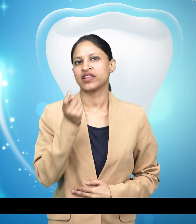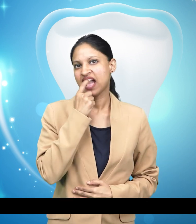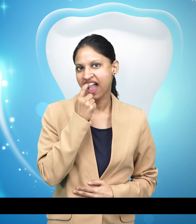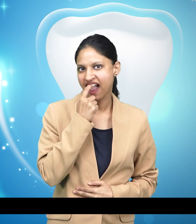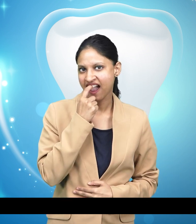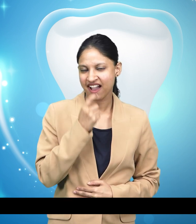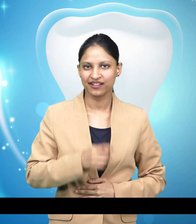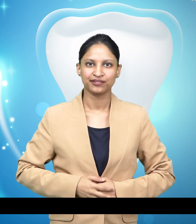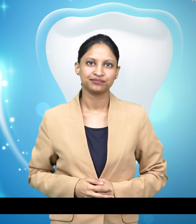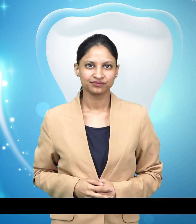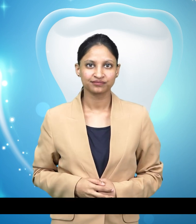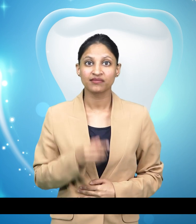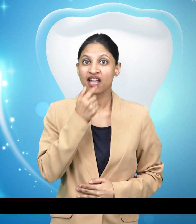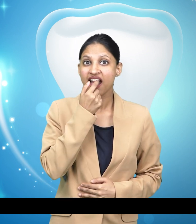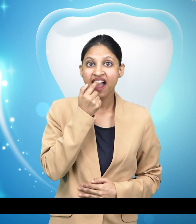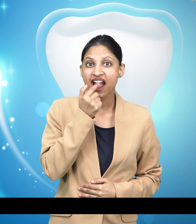Teeth,